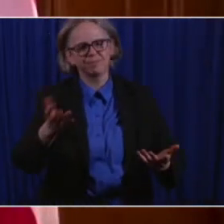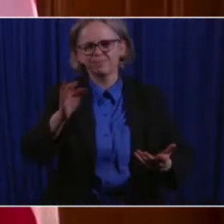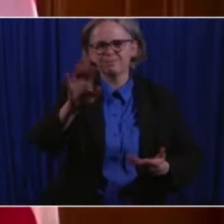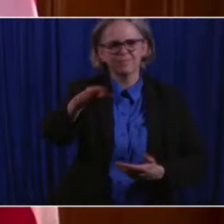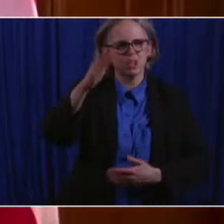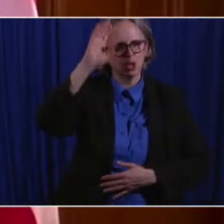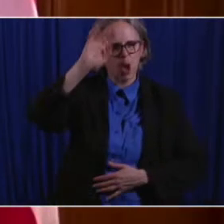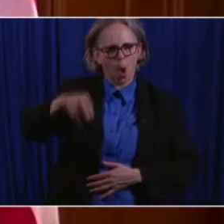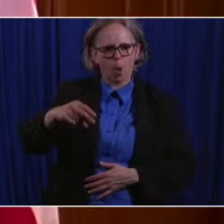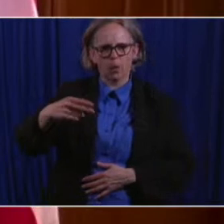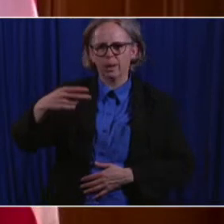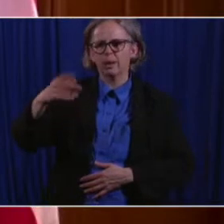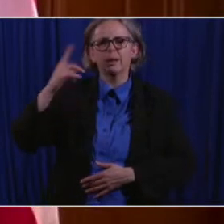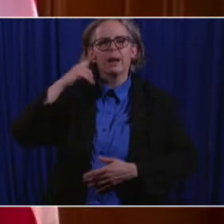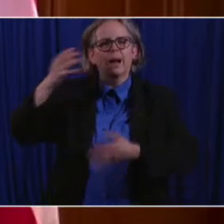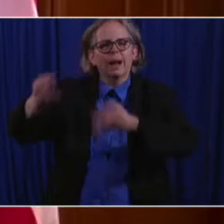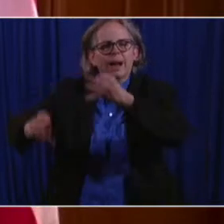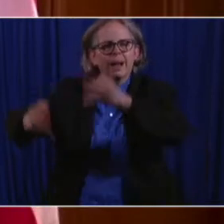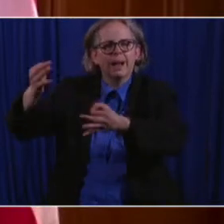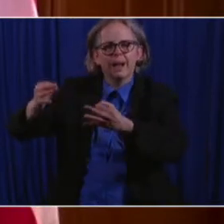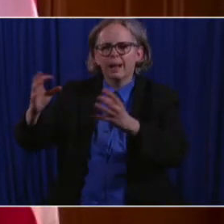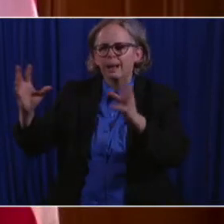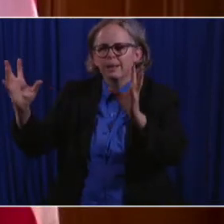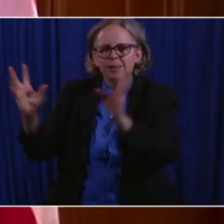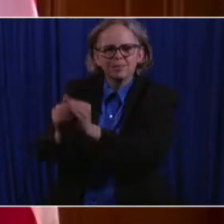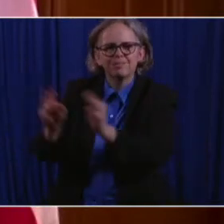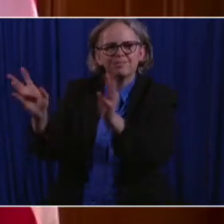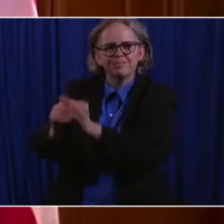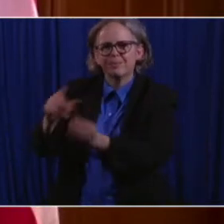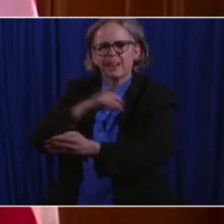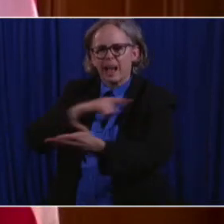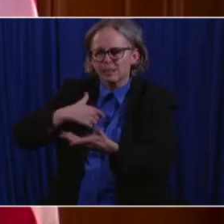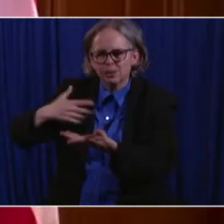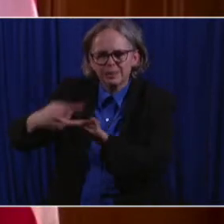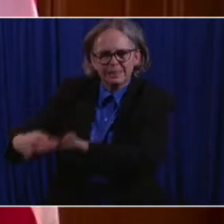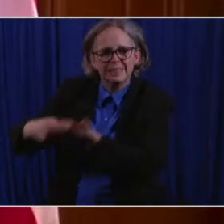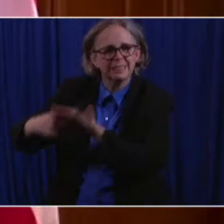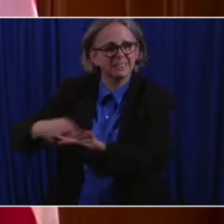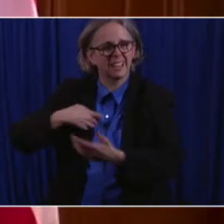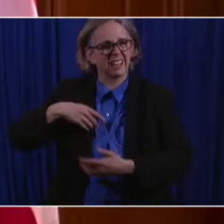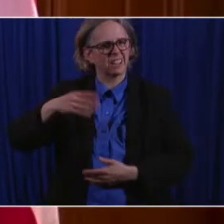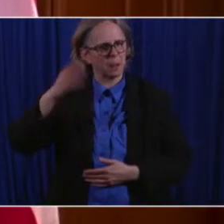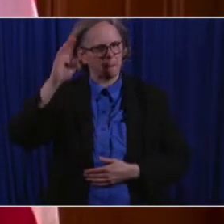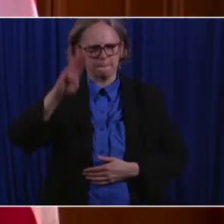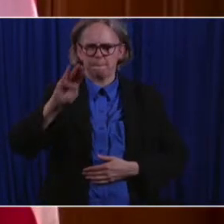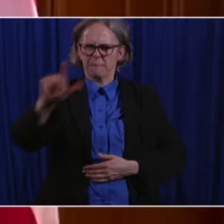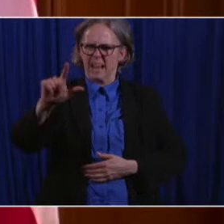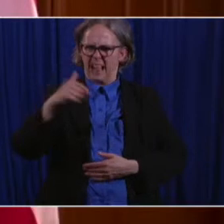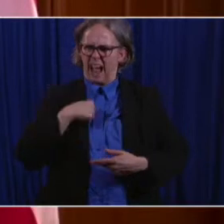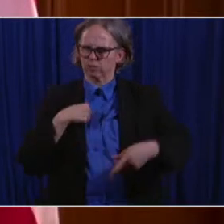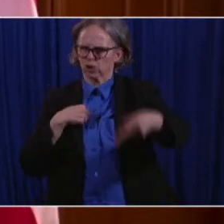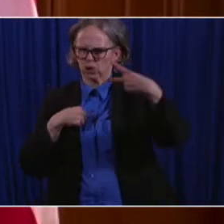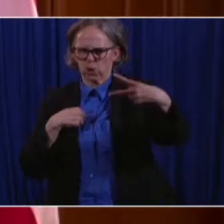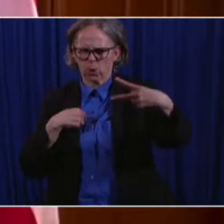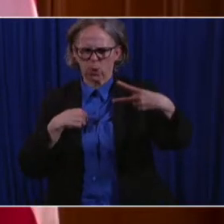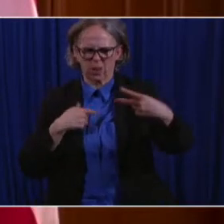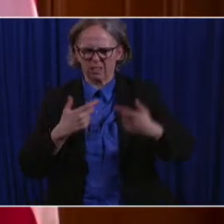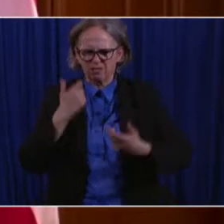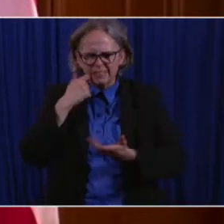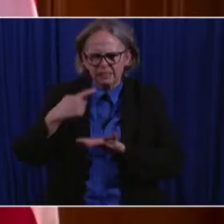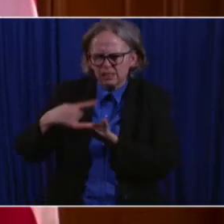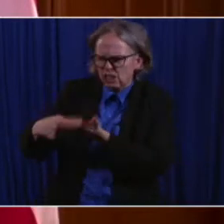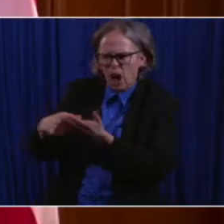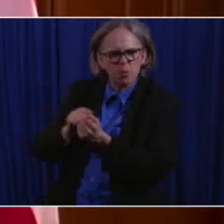I get it. If you look at, we have 2 bills. I've talked to the speaker, talked to the Senate president about, talked to other members